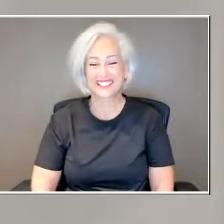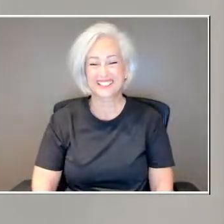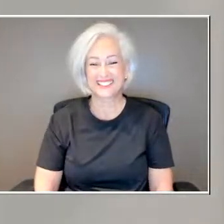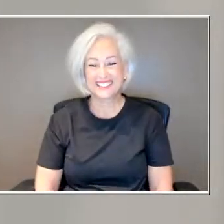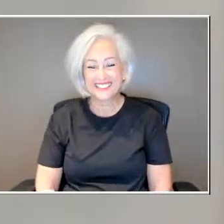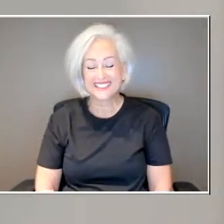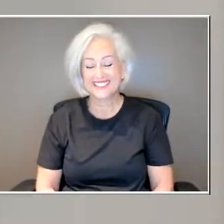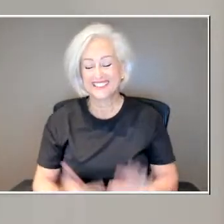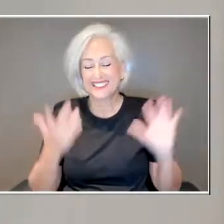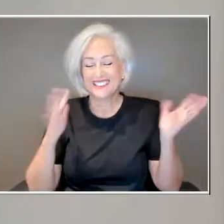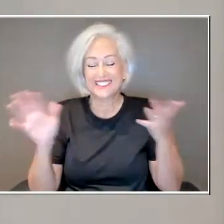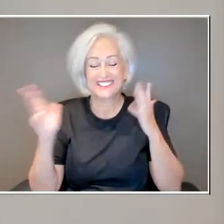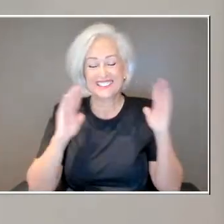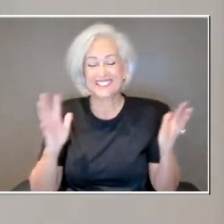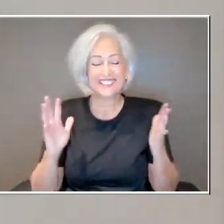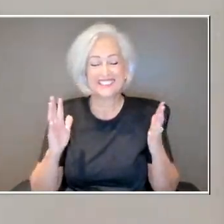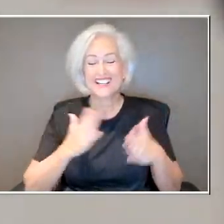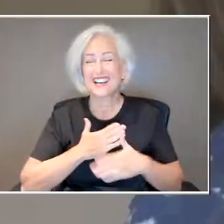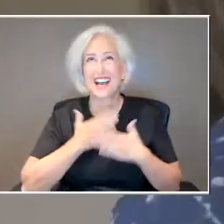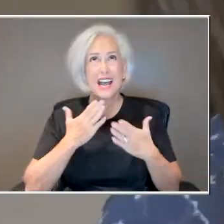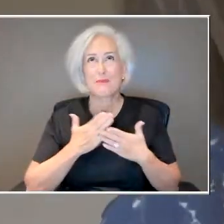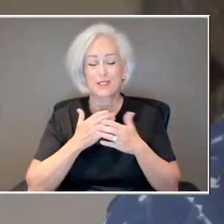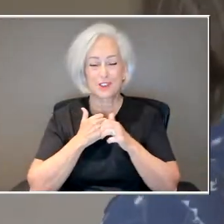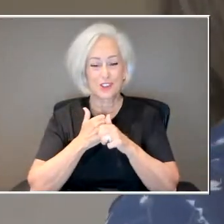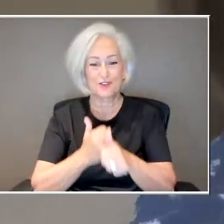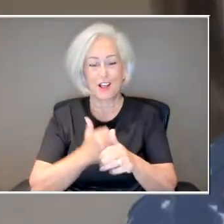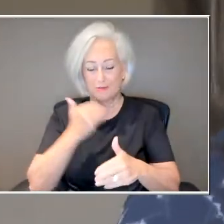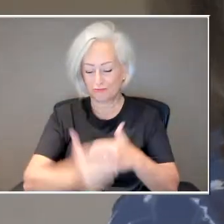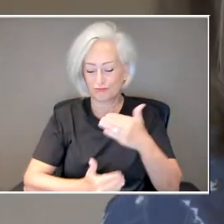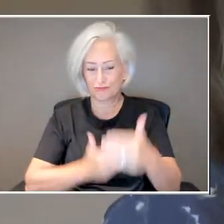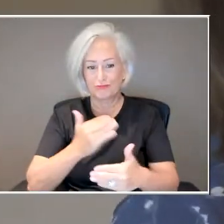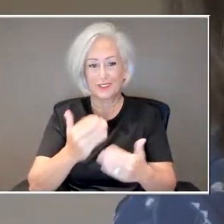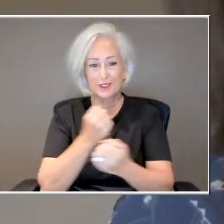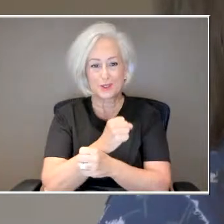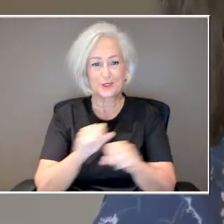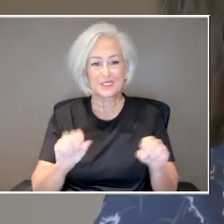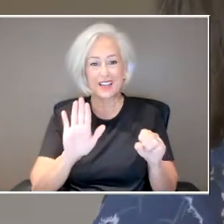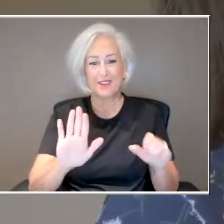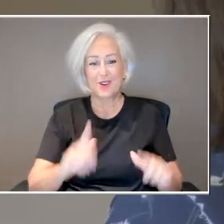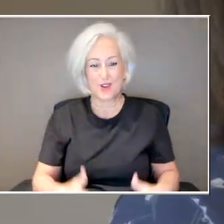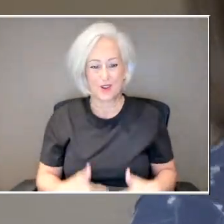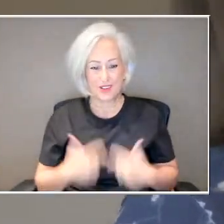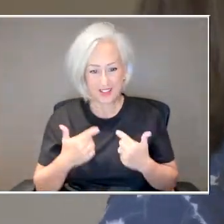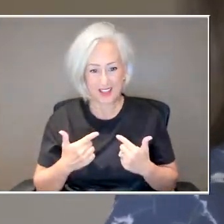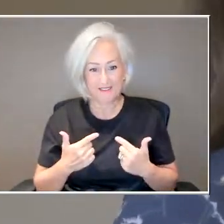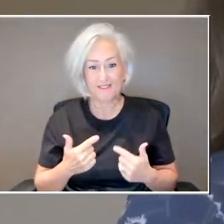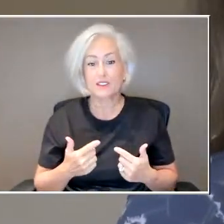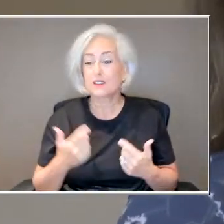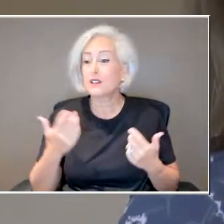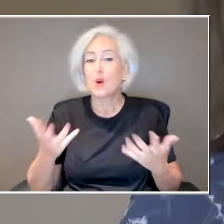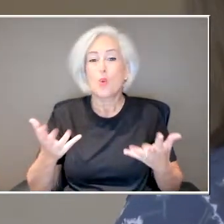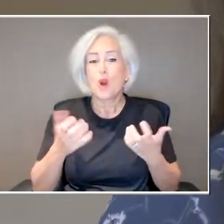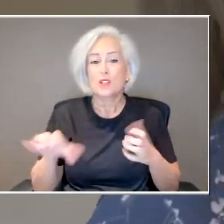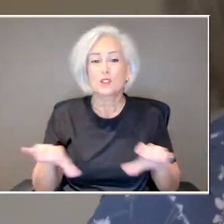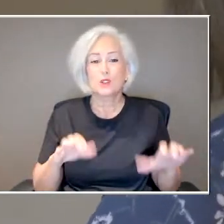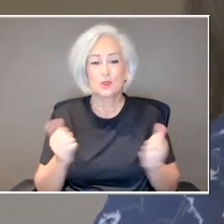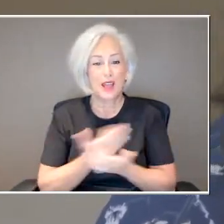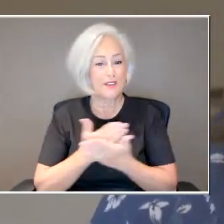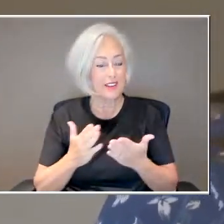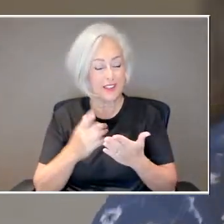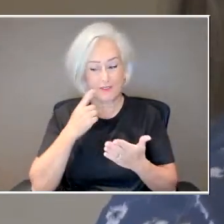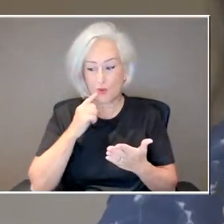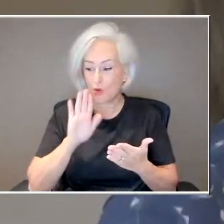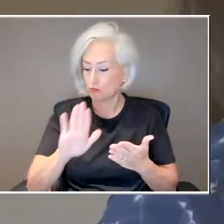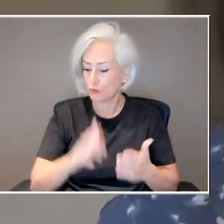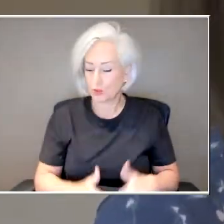Grateful she took the steps available to save her life. I just wanted to be preventative and do everything I could for my life, because I feel there's